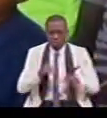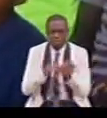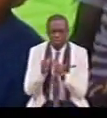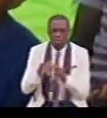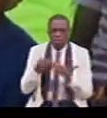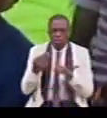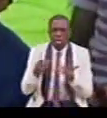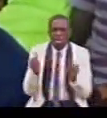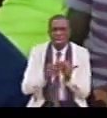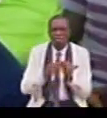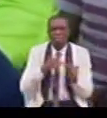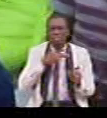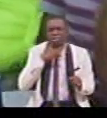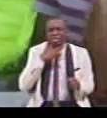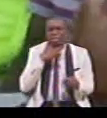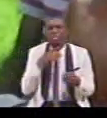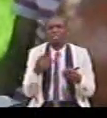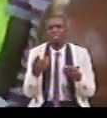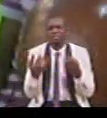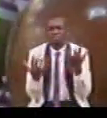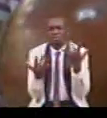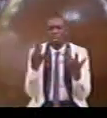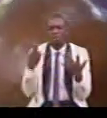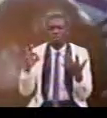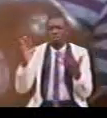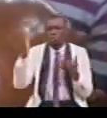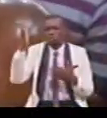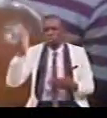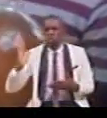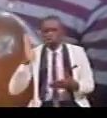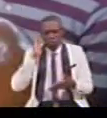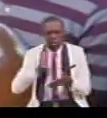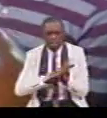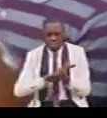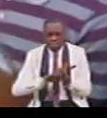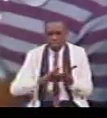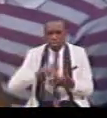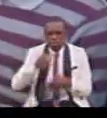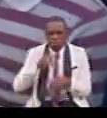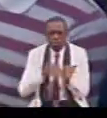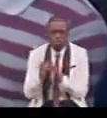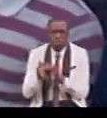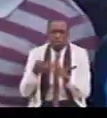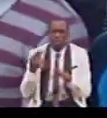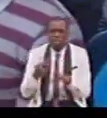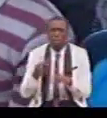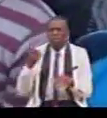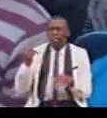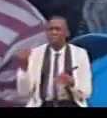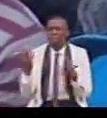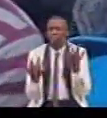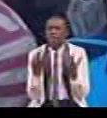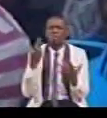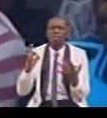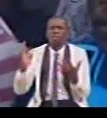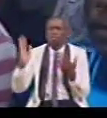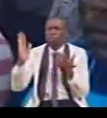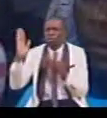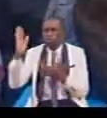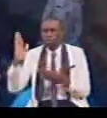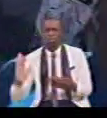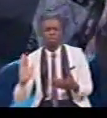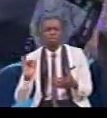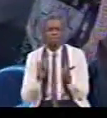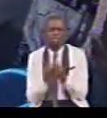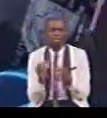the fire the flame that takes away every defilement in a defilement everything will go away in Jesus name there